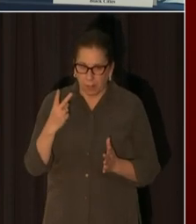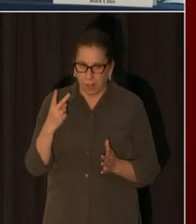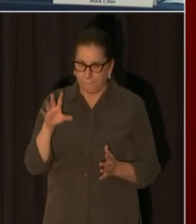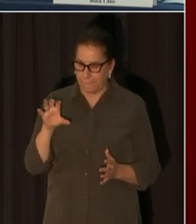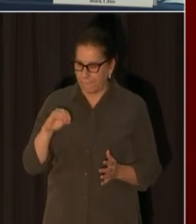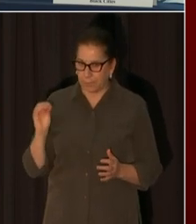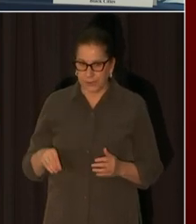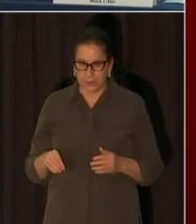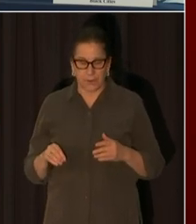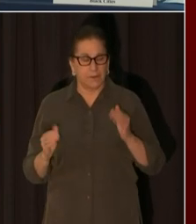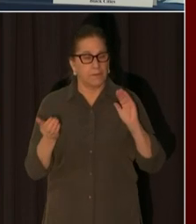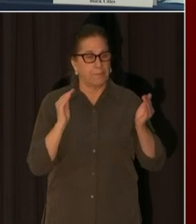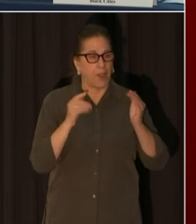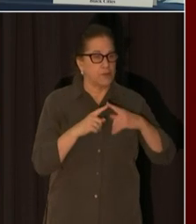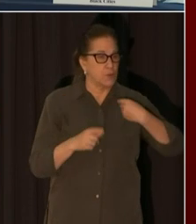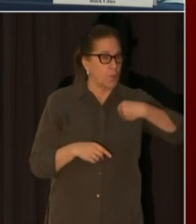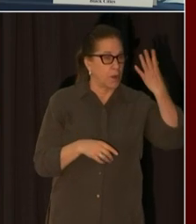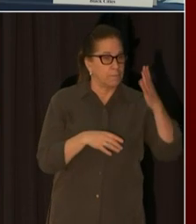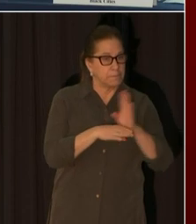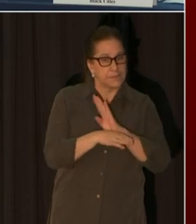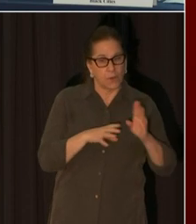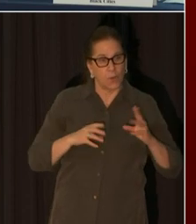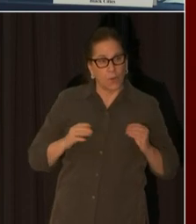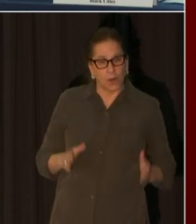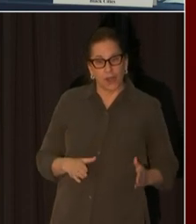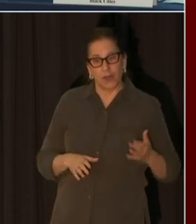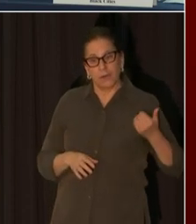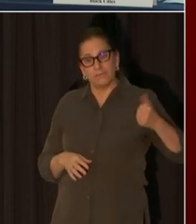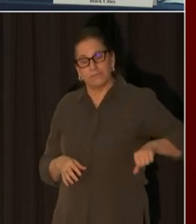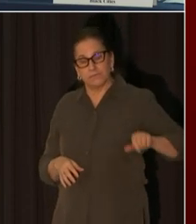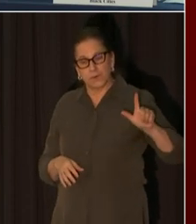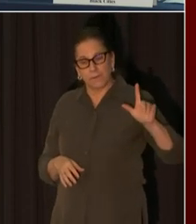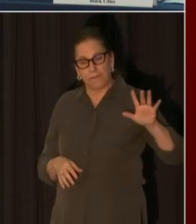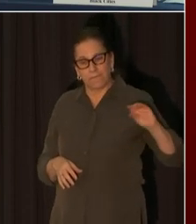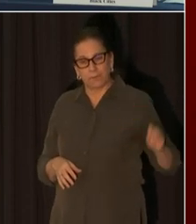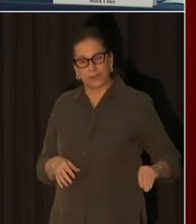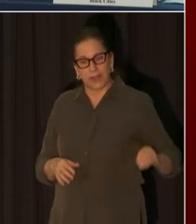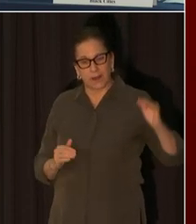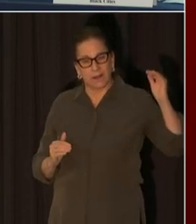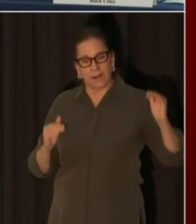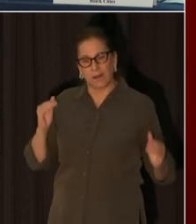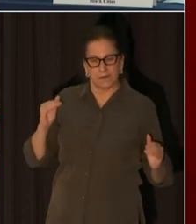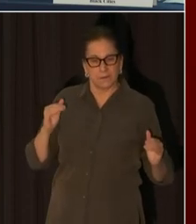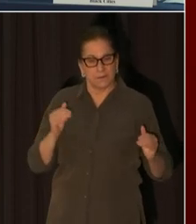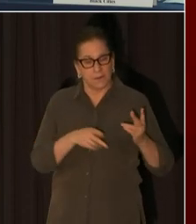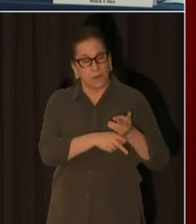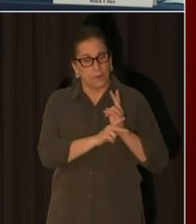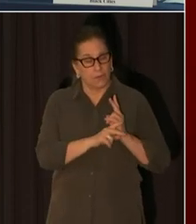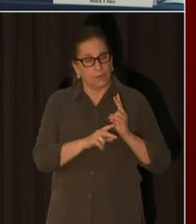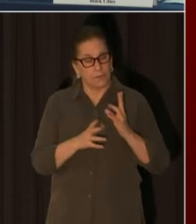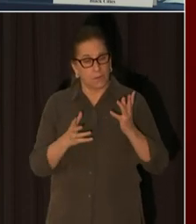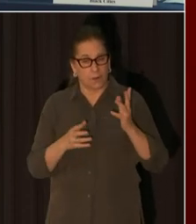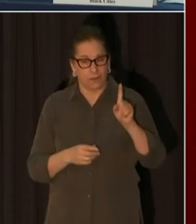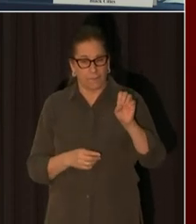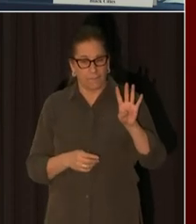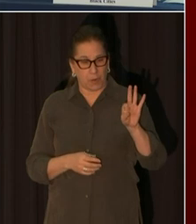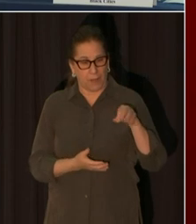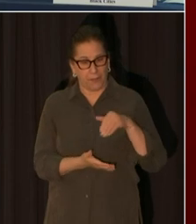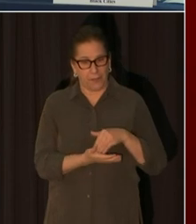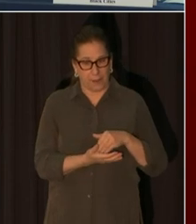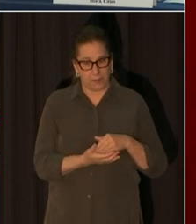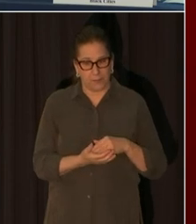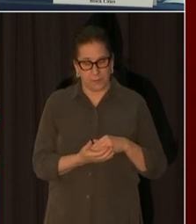Those loans are half as generous on average, $149,000 compared to $310,000. And people